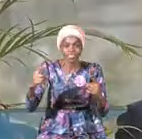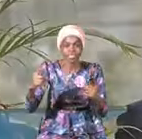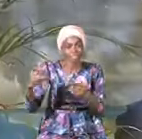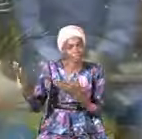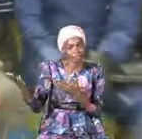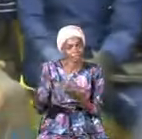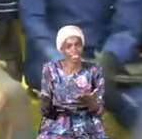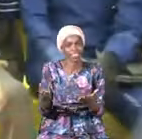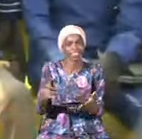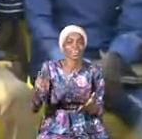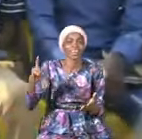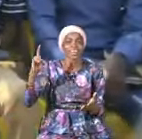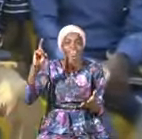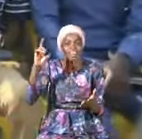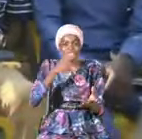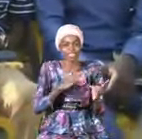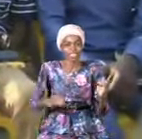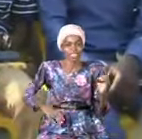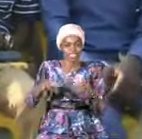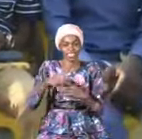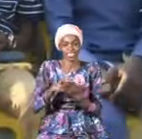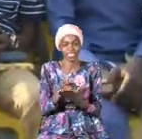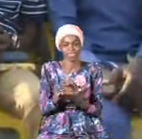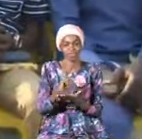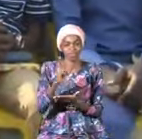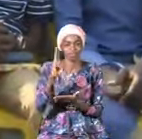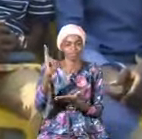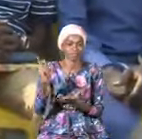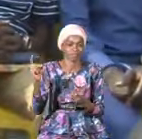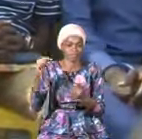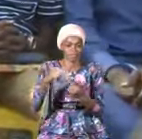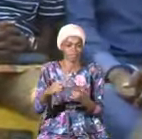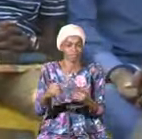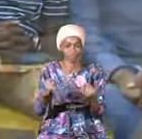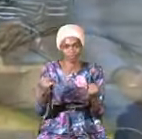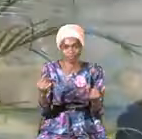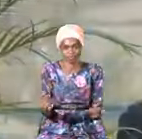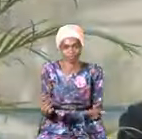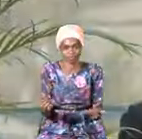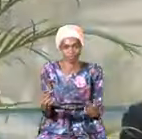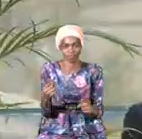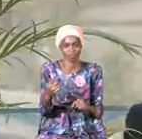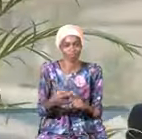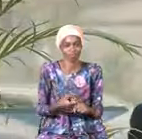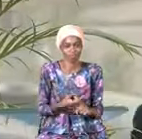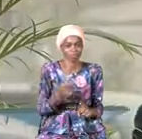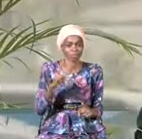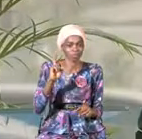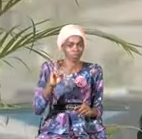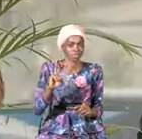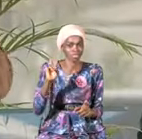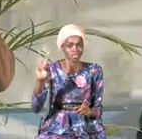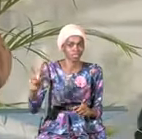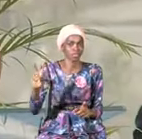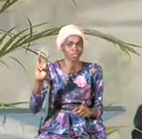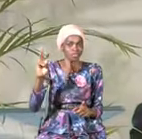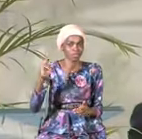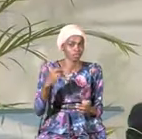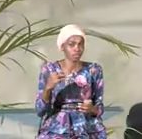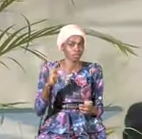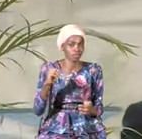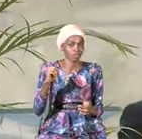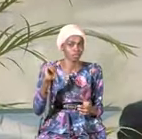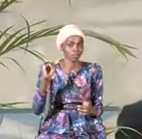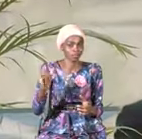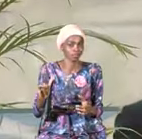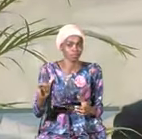Until this moment, from 22nd of May